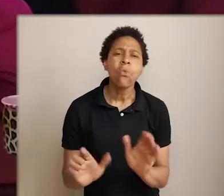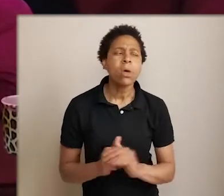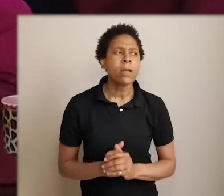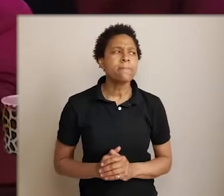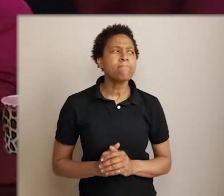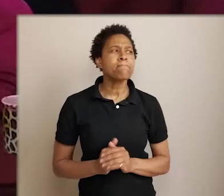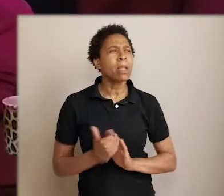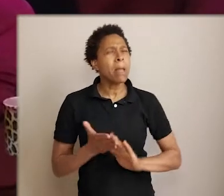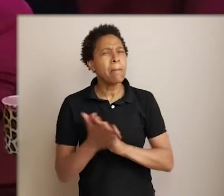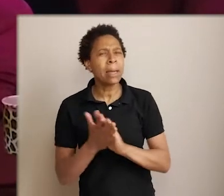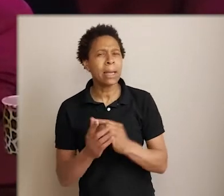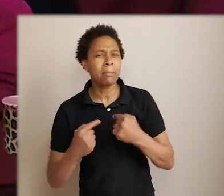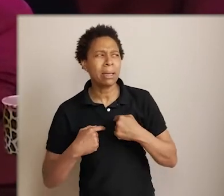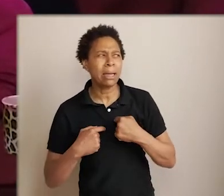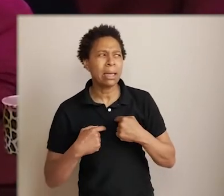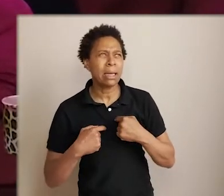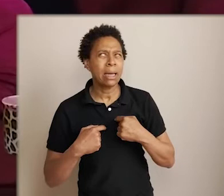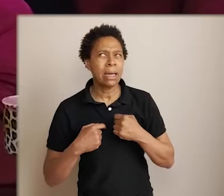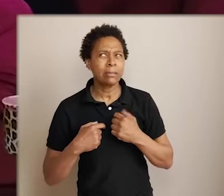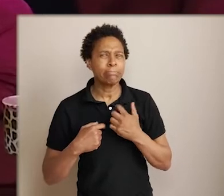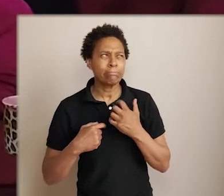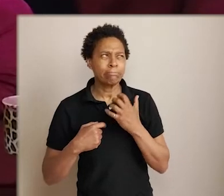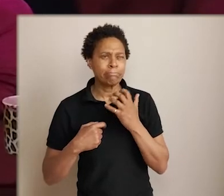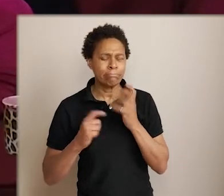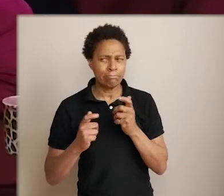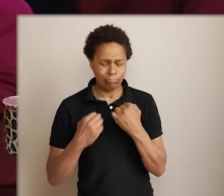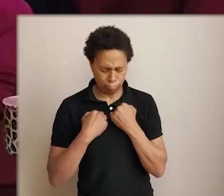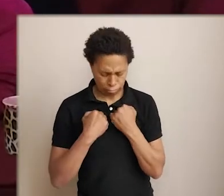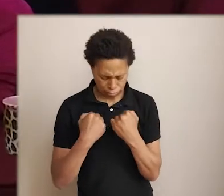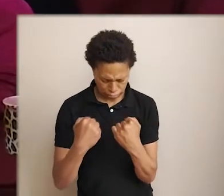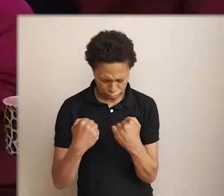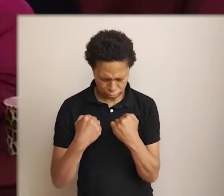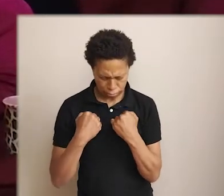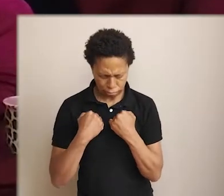It changed my whole idea of how I saw me.